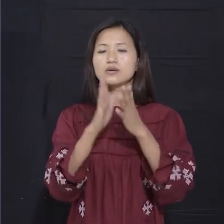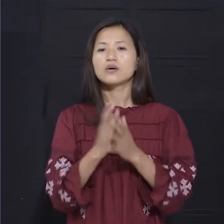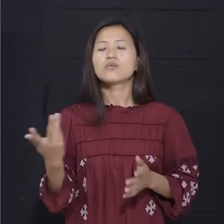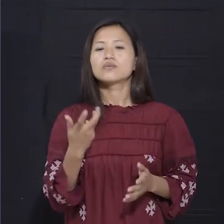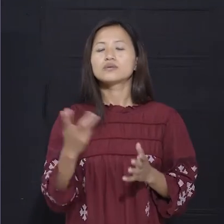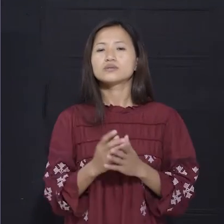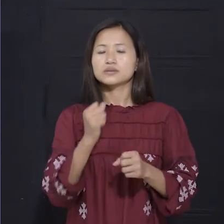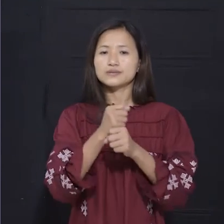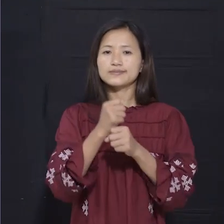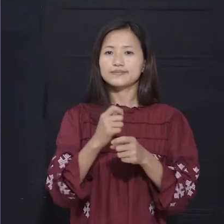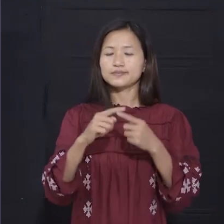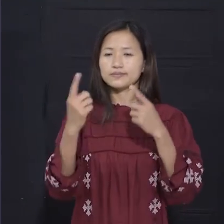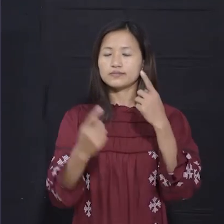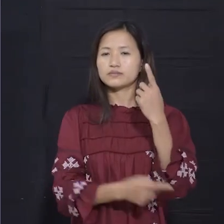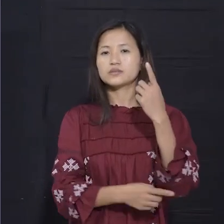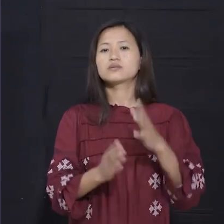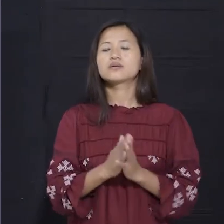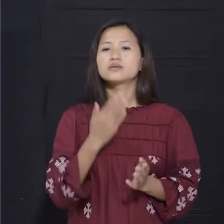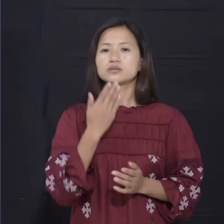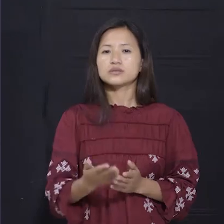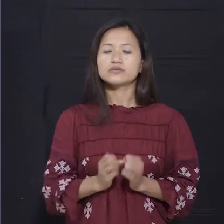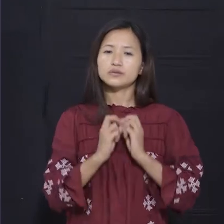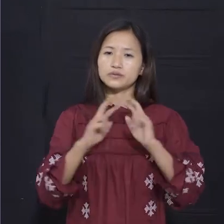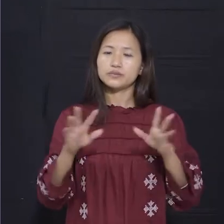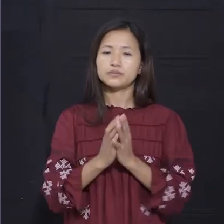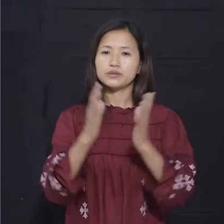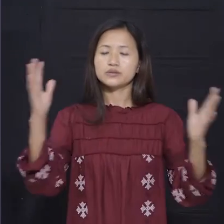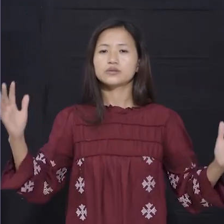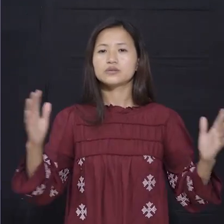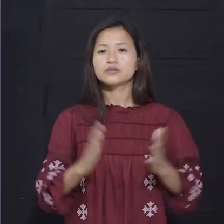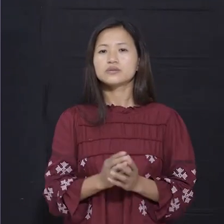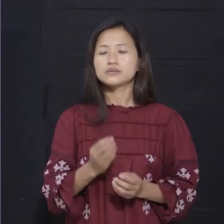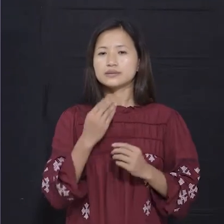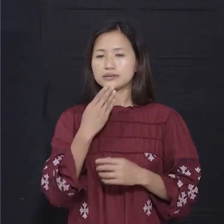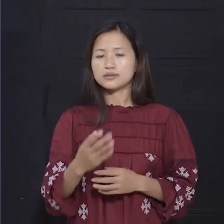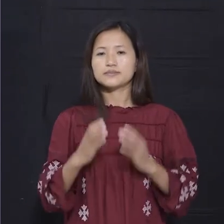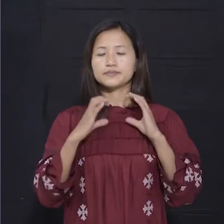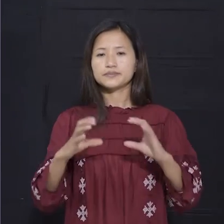Gupta dynasty came to an end. So thank you very much and take care.